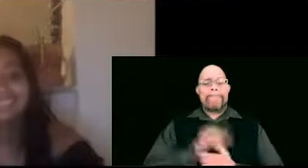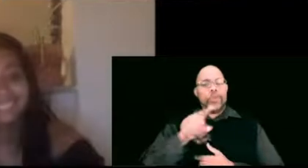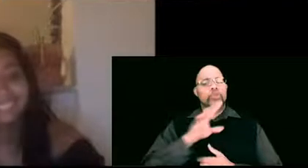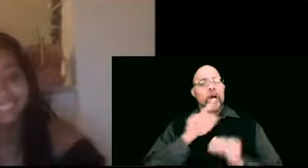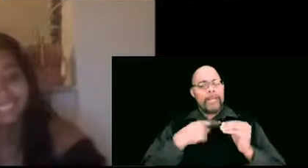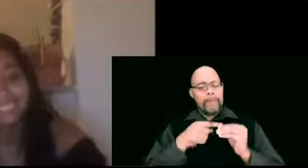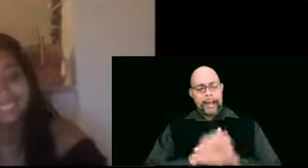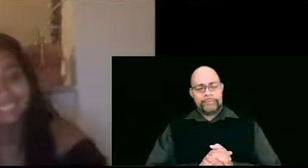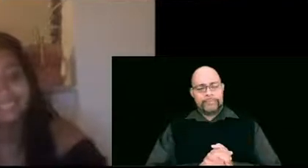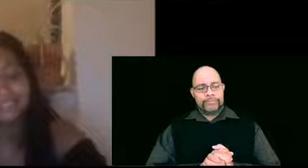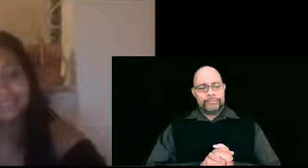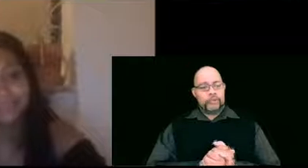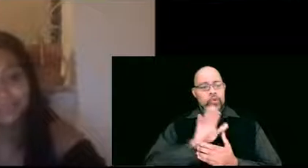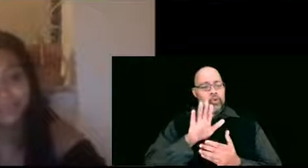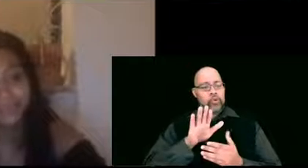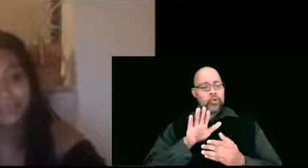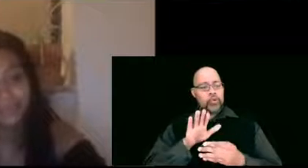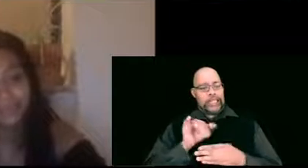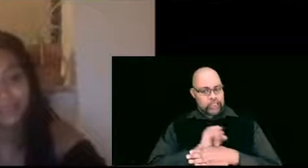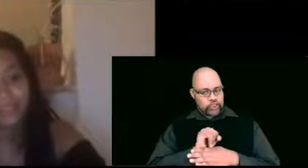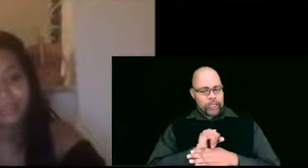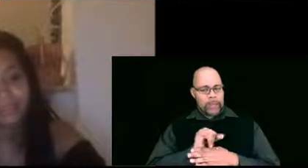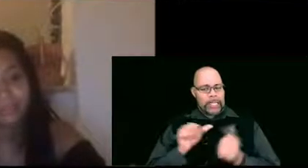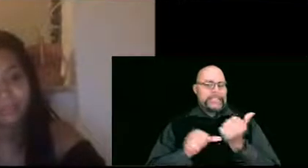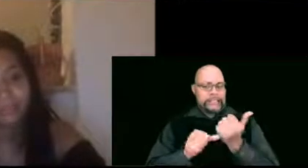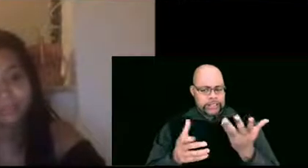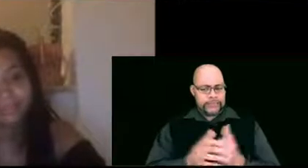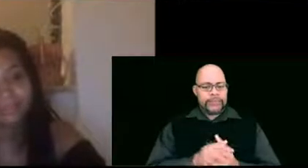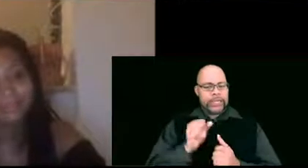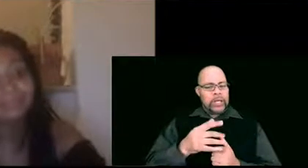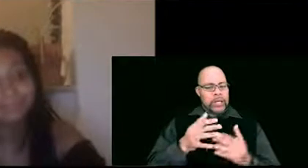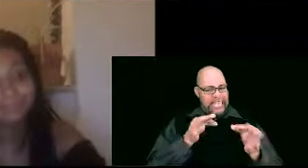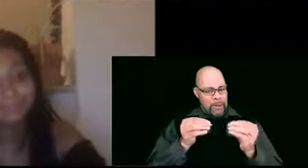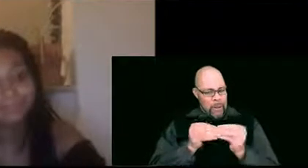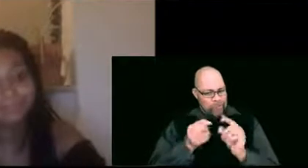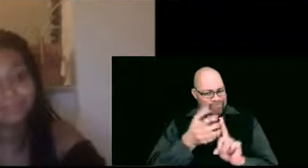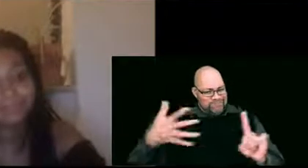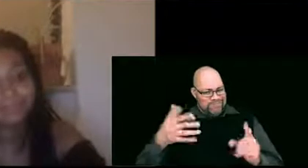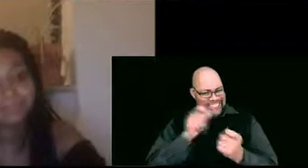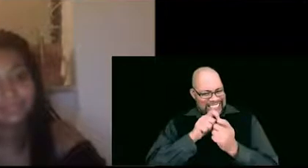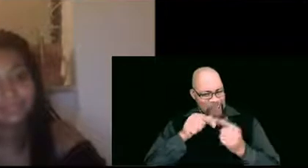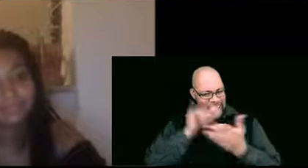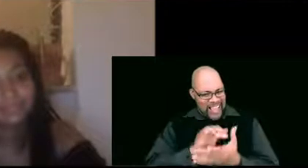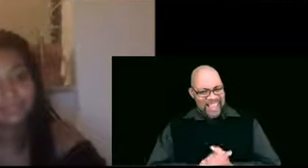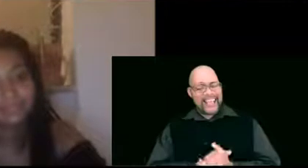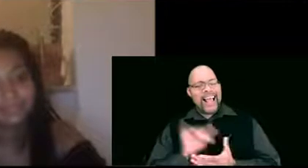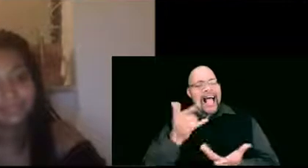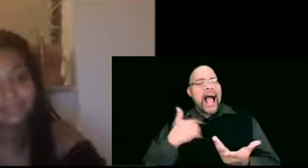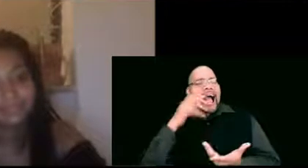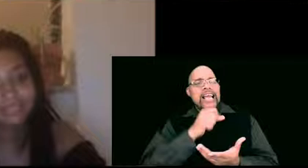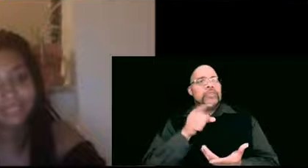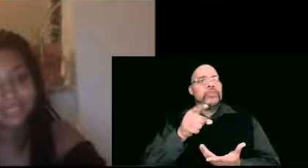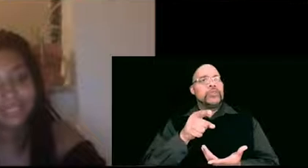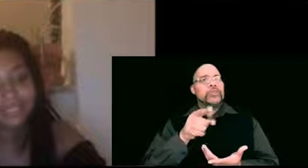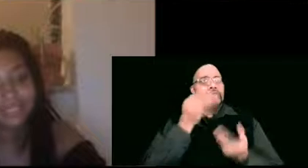conversation. You talked about your apprenticeship. Can you actually give us a little bit more details about that?